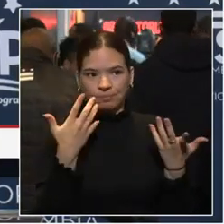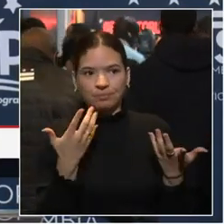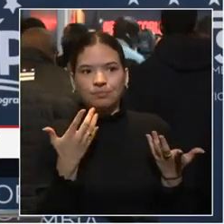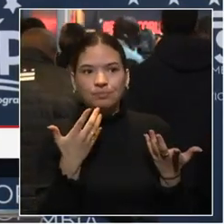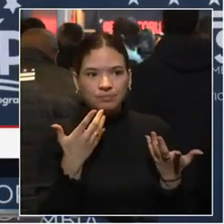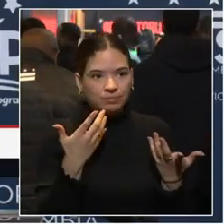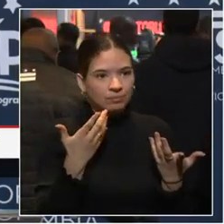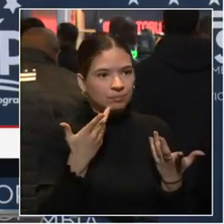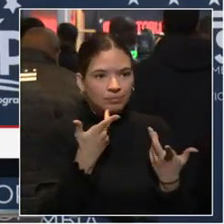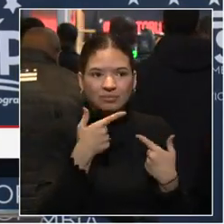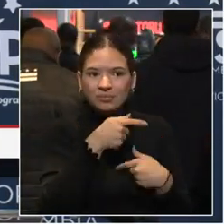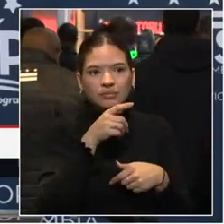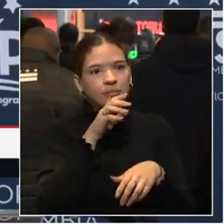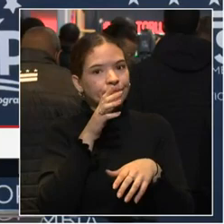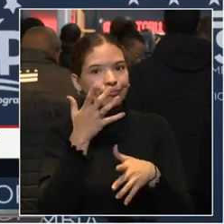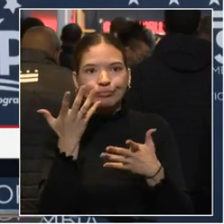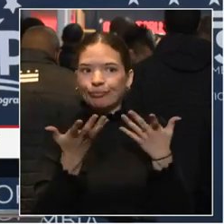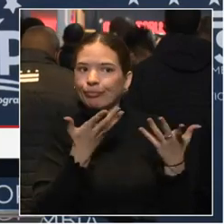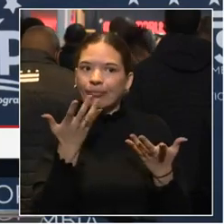are trying to improve